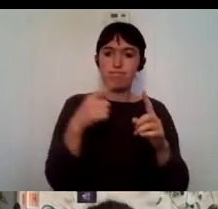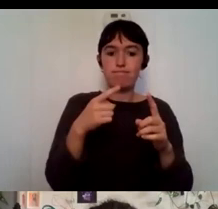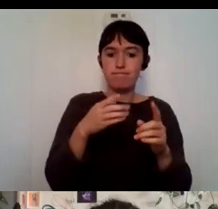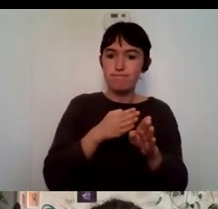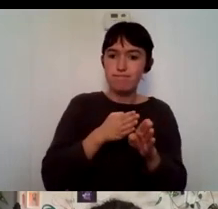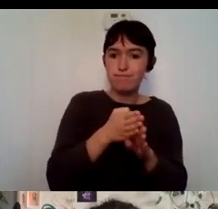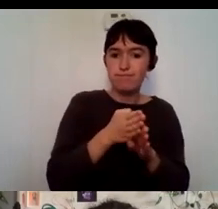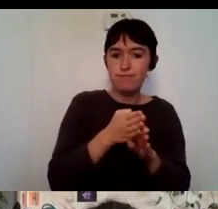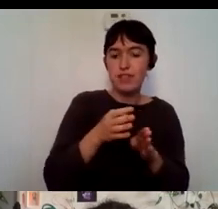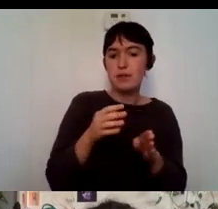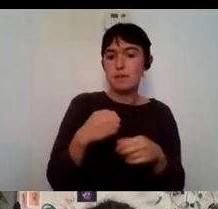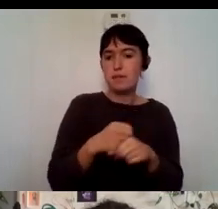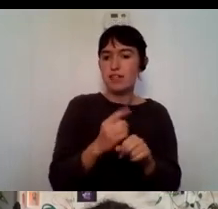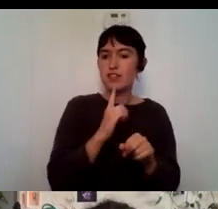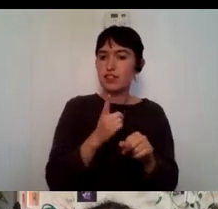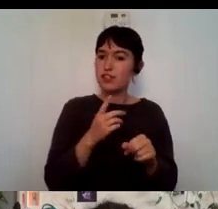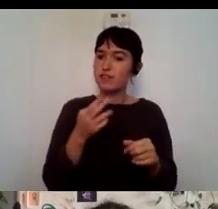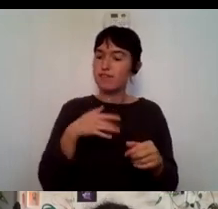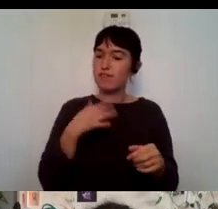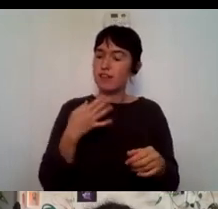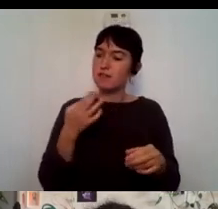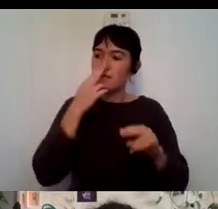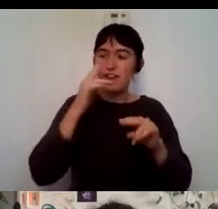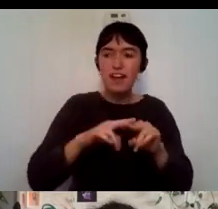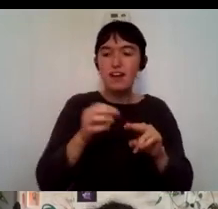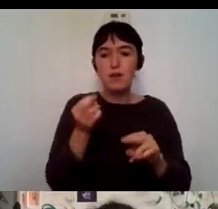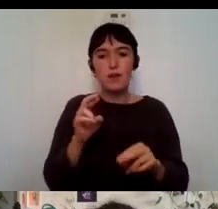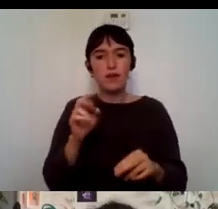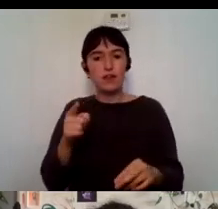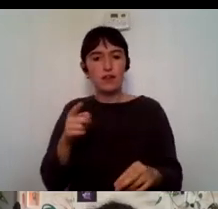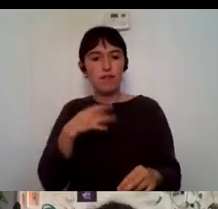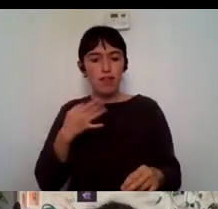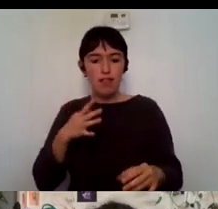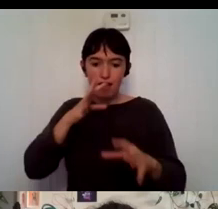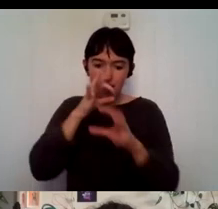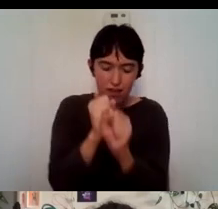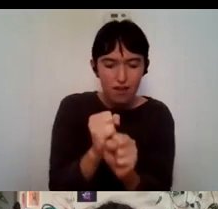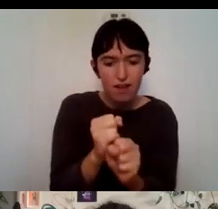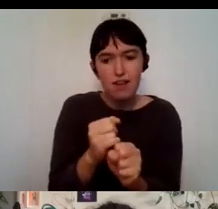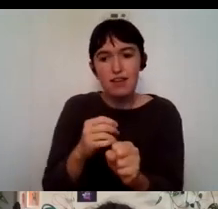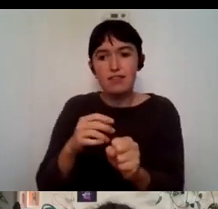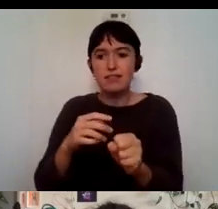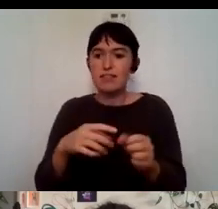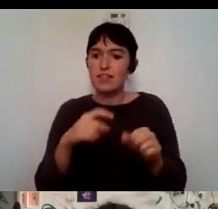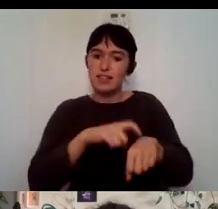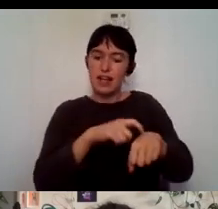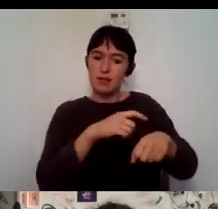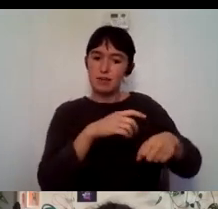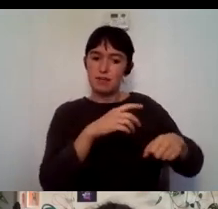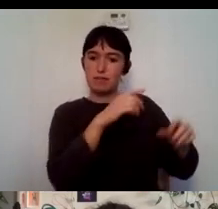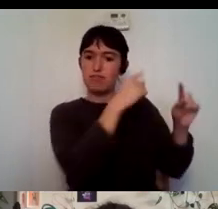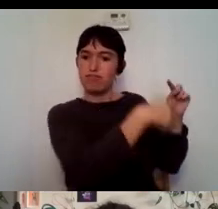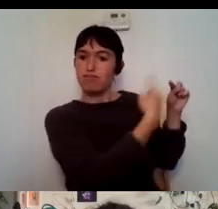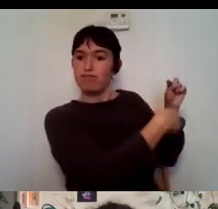fun, or you don't notice where the time goes when you're reading about something or looking at something. Those are the kinds of things I think that